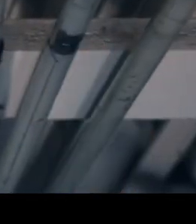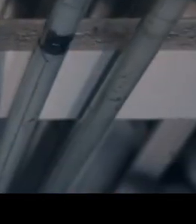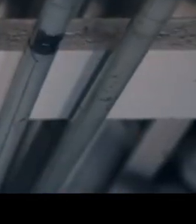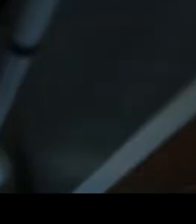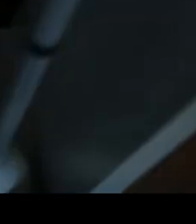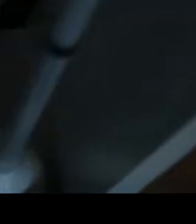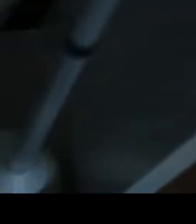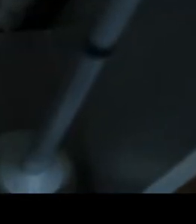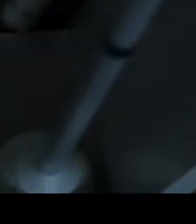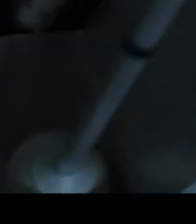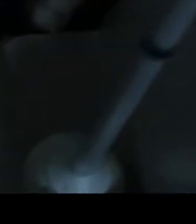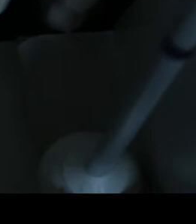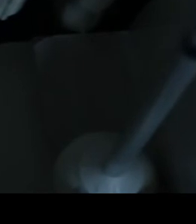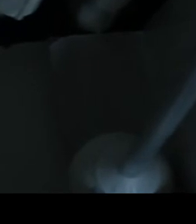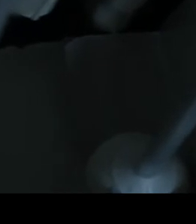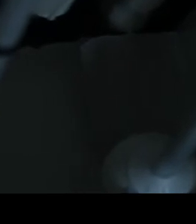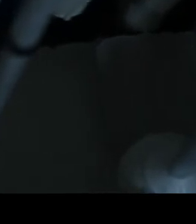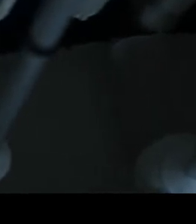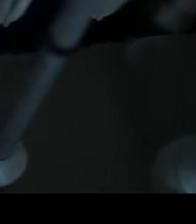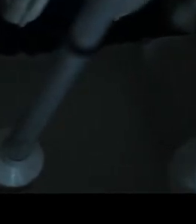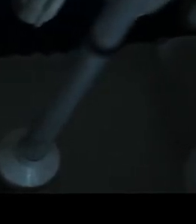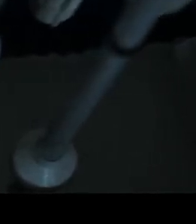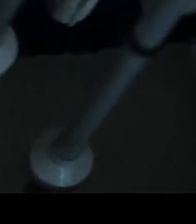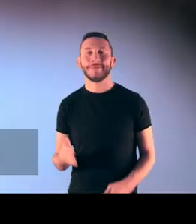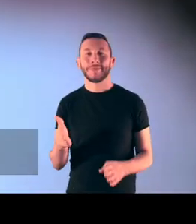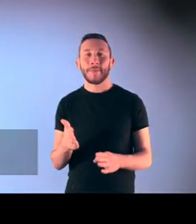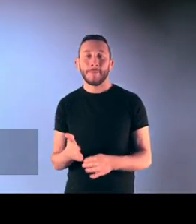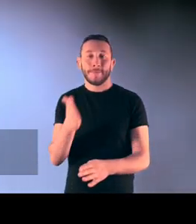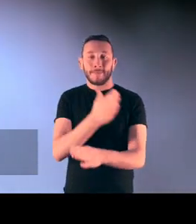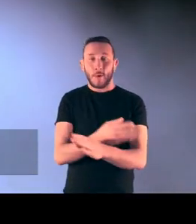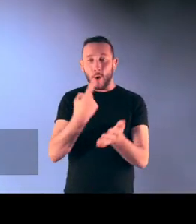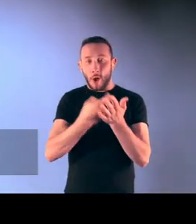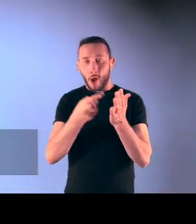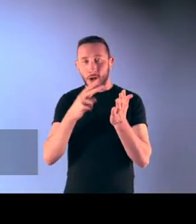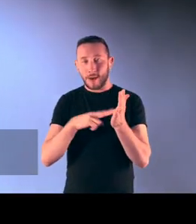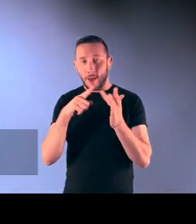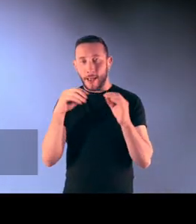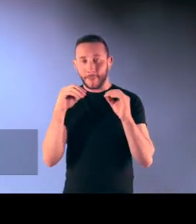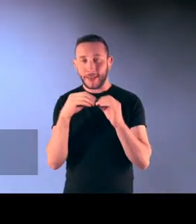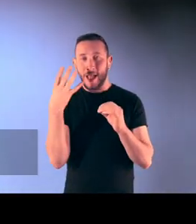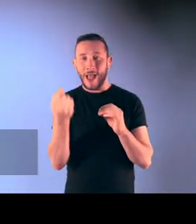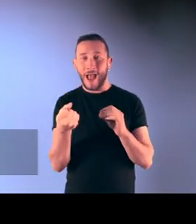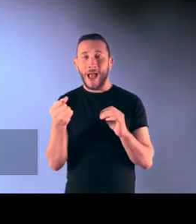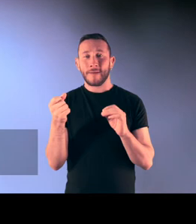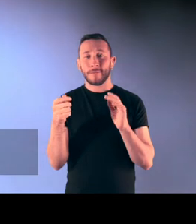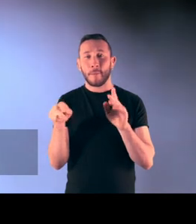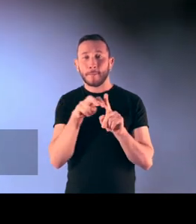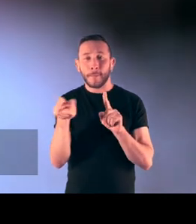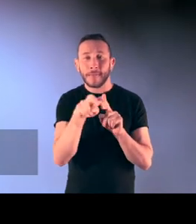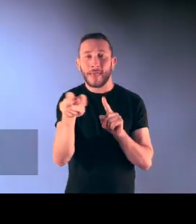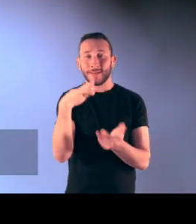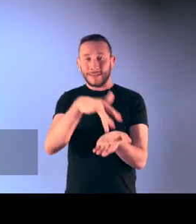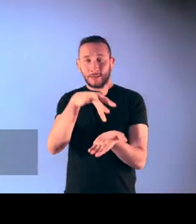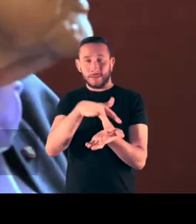holding long grey canes with balls on the tips. This was before the R&IB had got to any